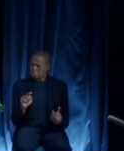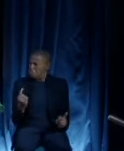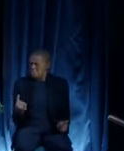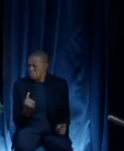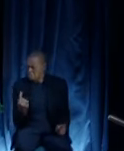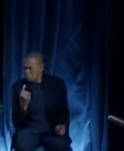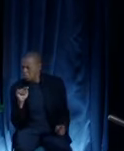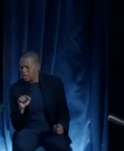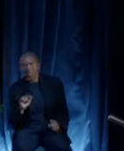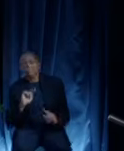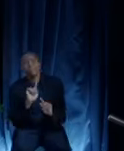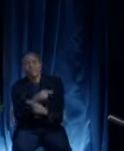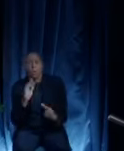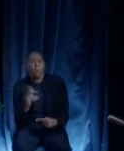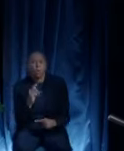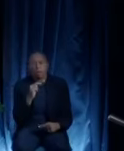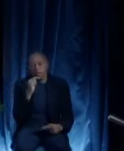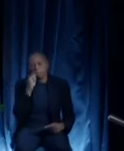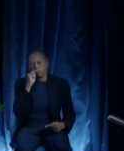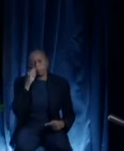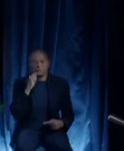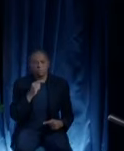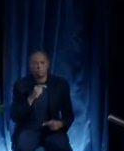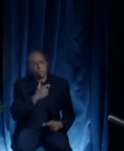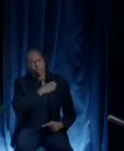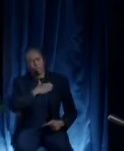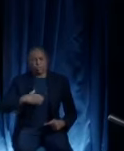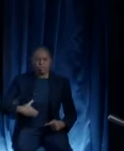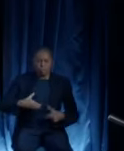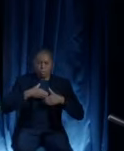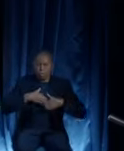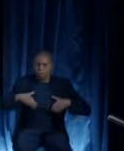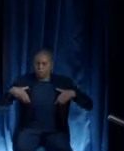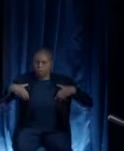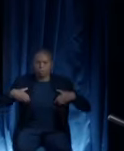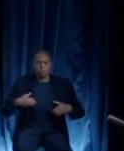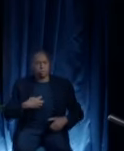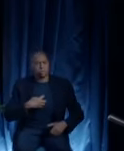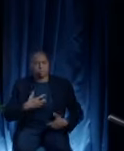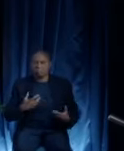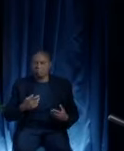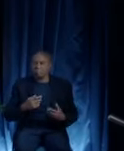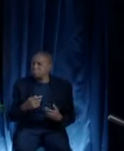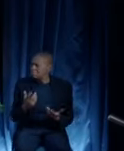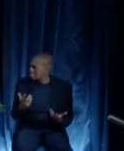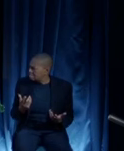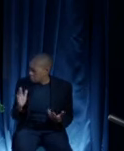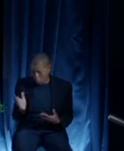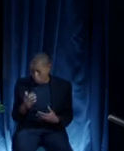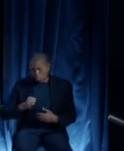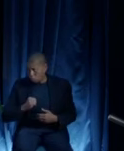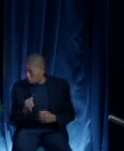women, and presumably they're not always necessarily all English, Scottish, whatever.